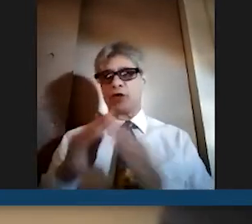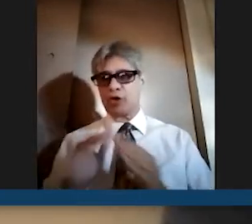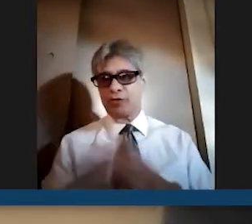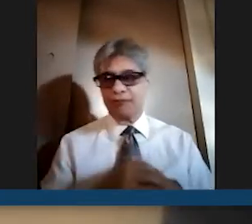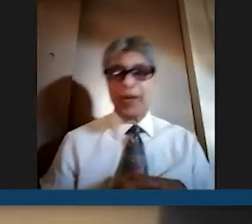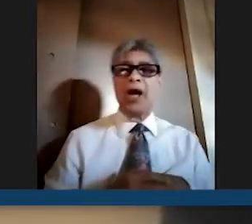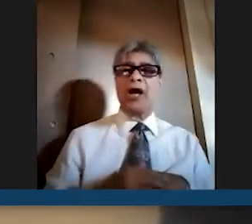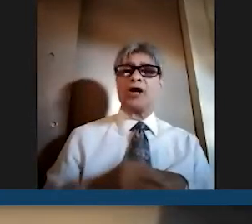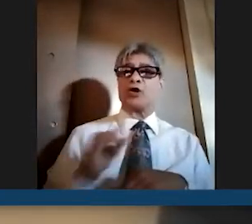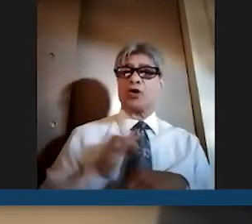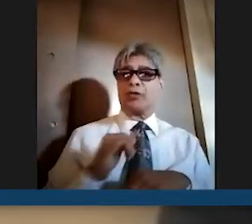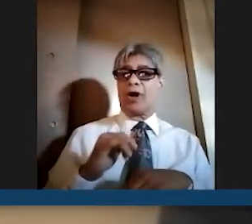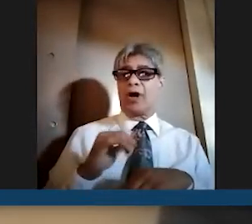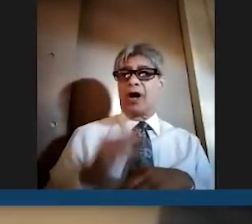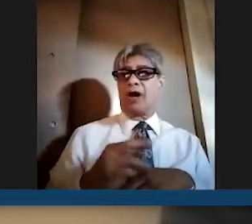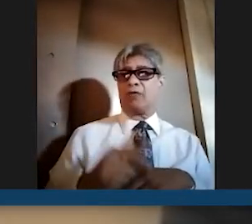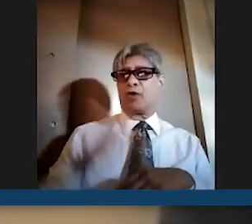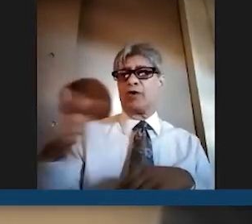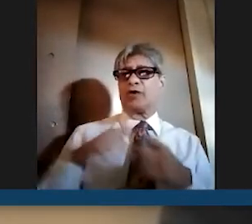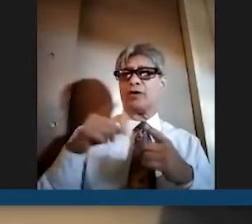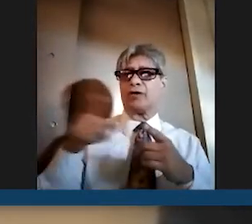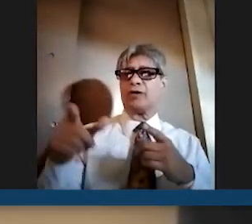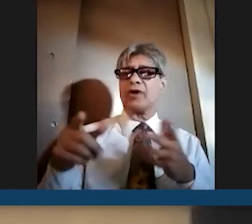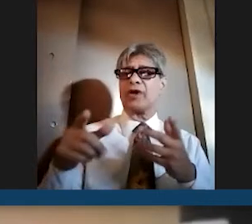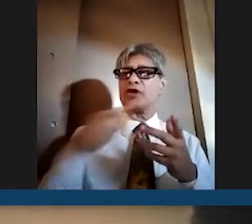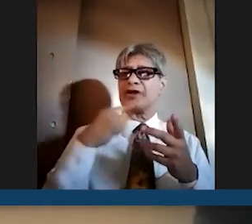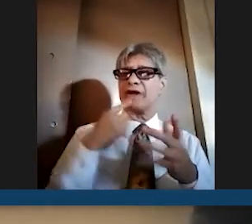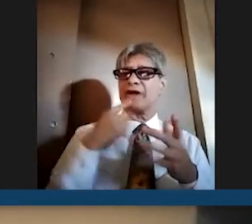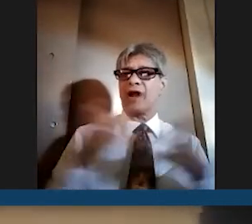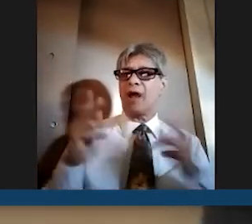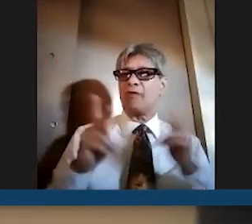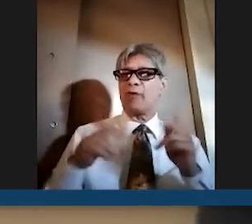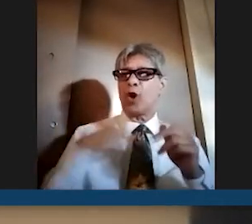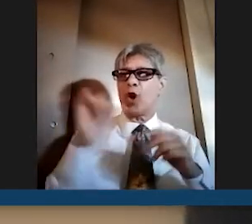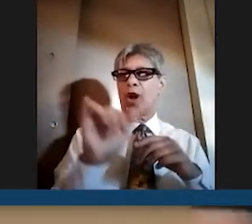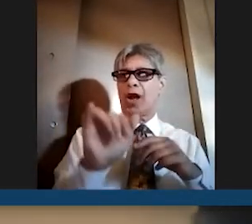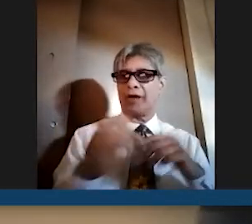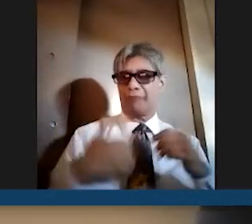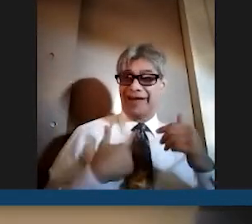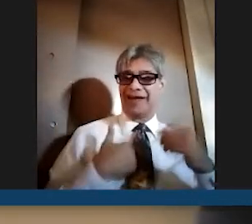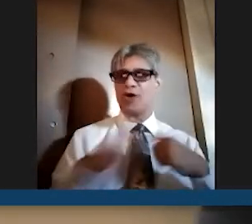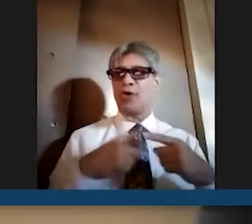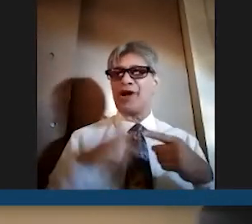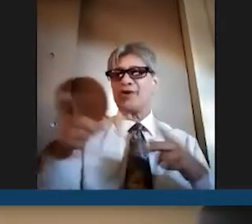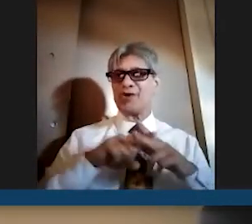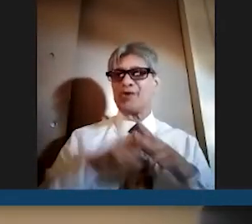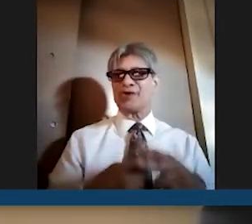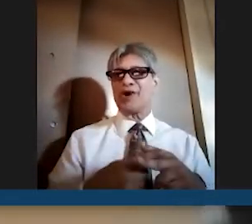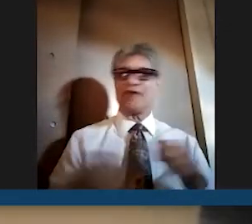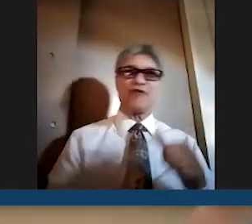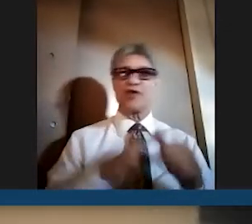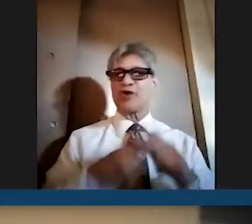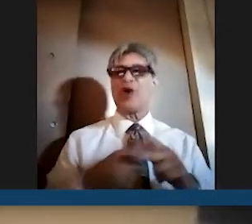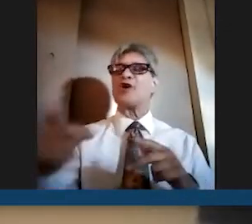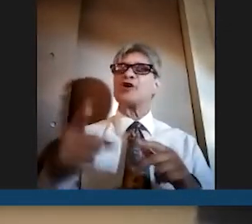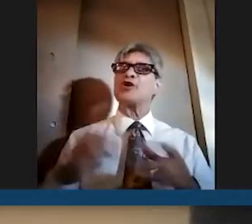go to you next. You said that there weren't a lot of people who looked like me when you first started. Can you talk a